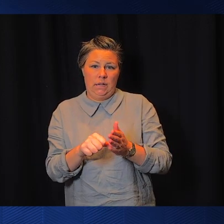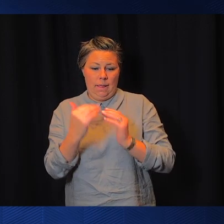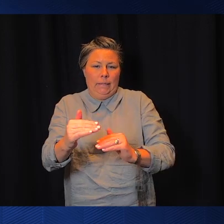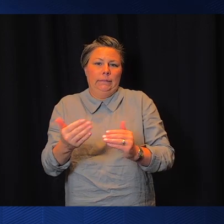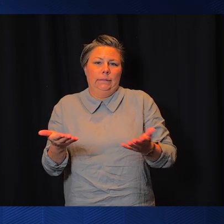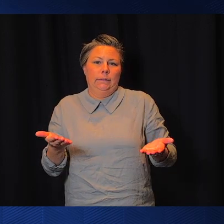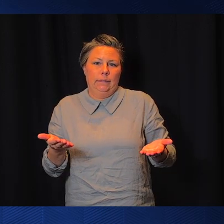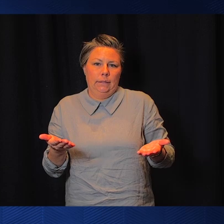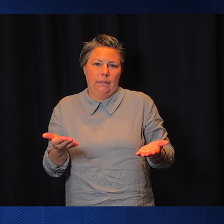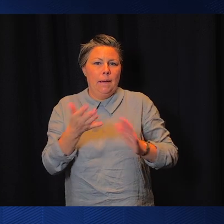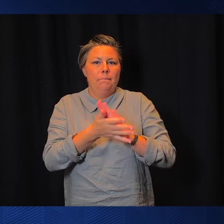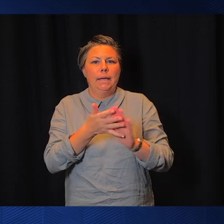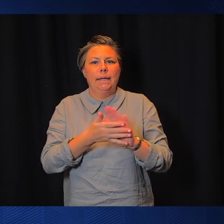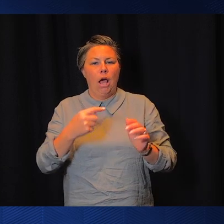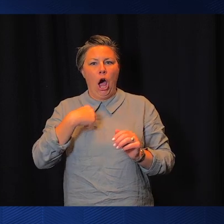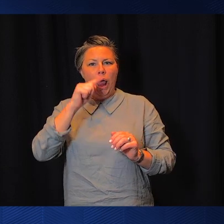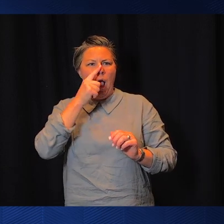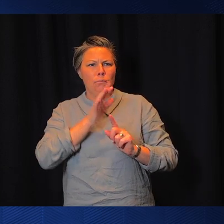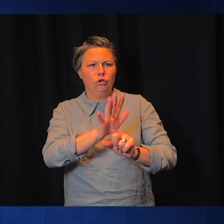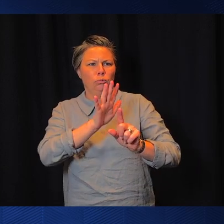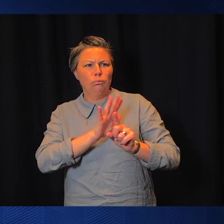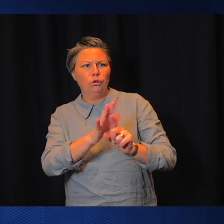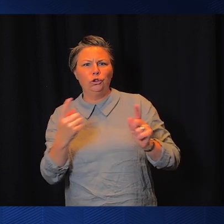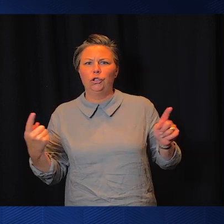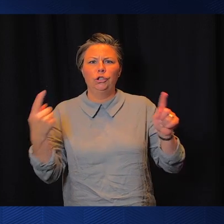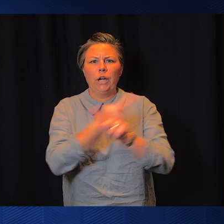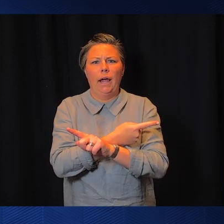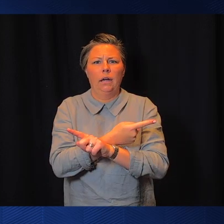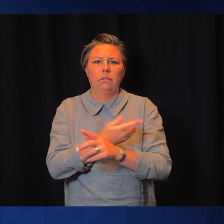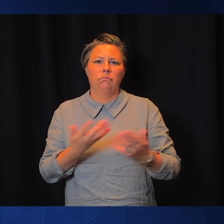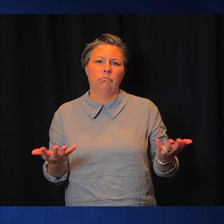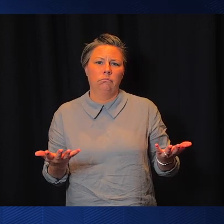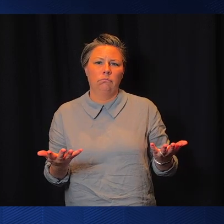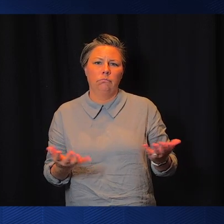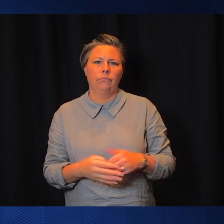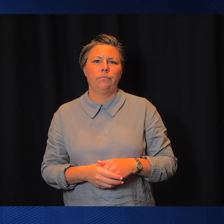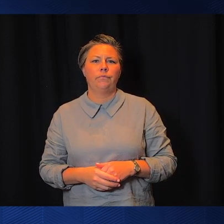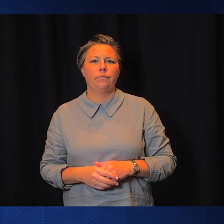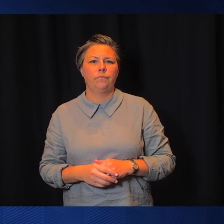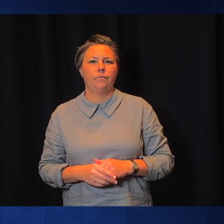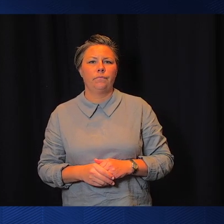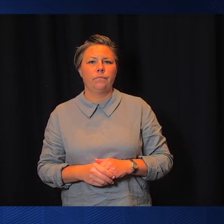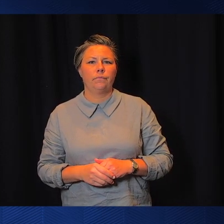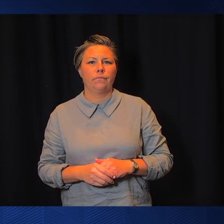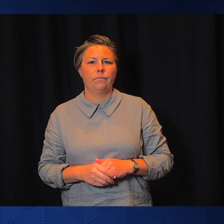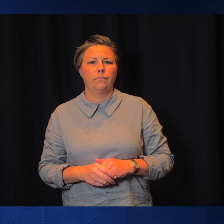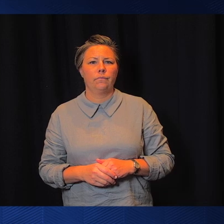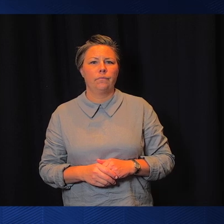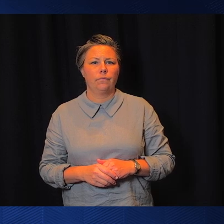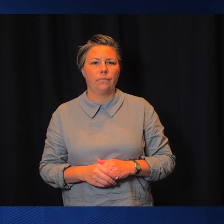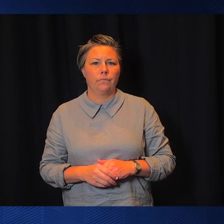constrains ability to drive change at multi-levels, such as